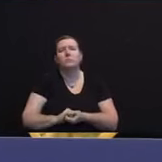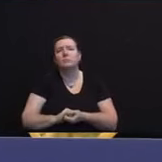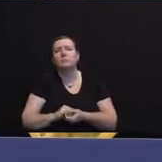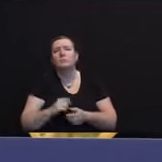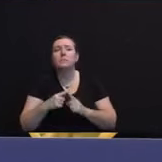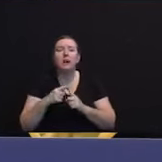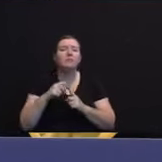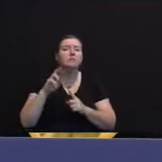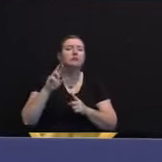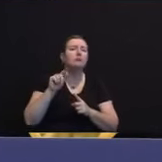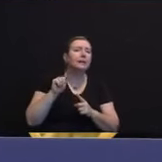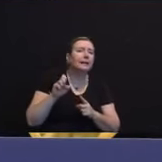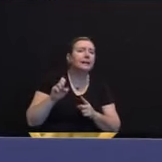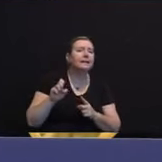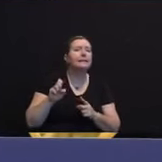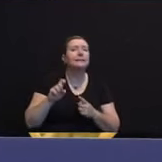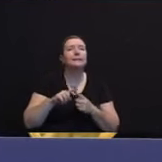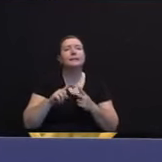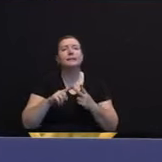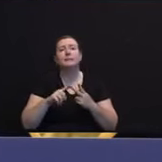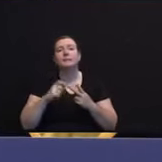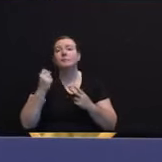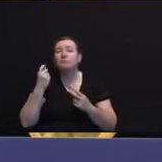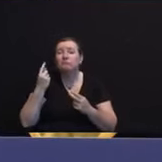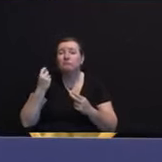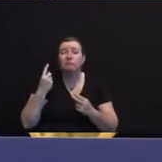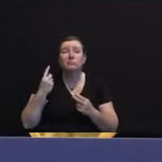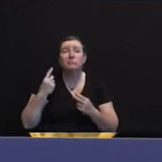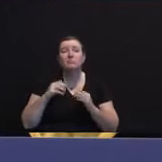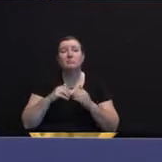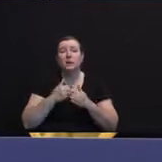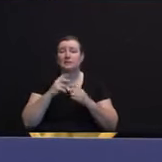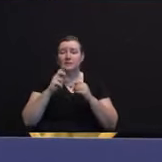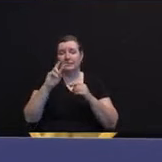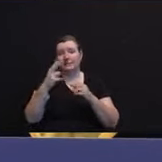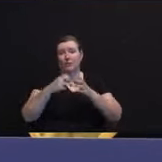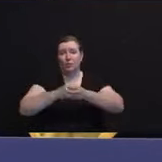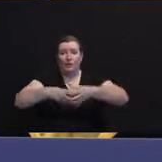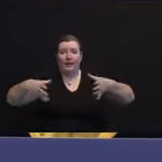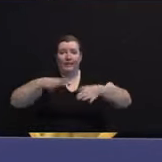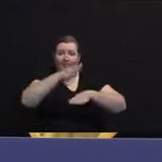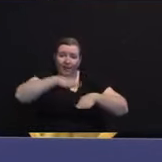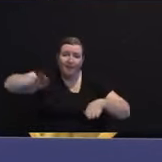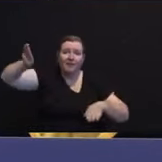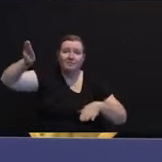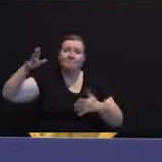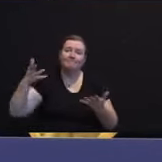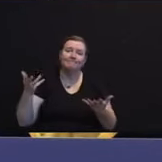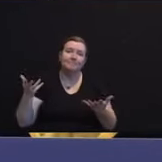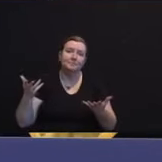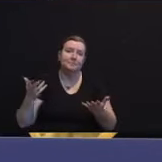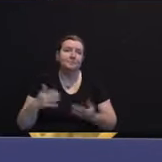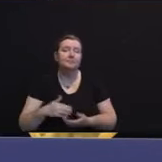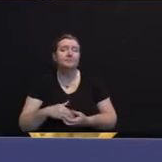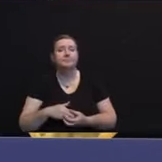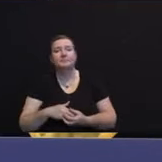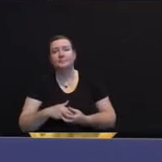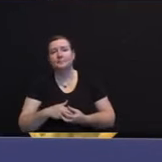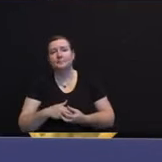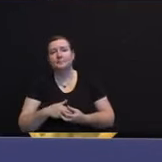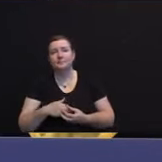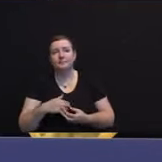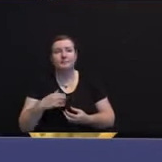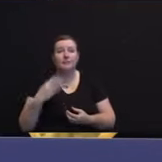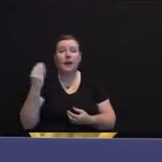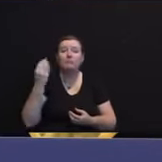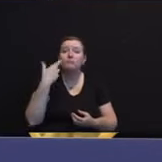wave may be different in terms of age and other demographics? Are tents going to still be allowed for outdoor dining through the fall